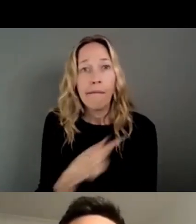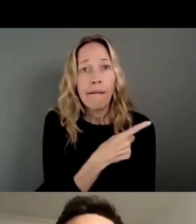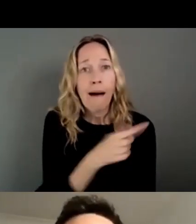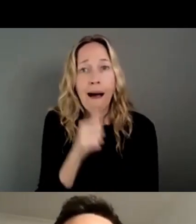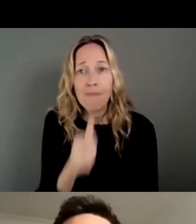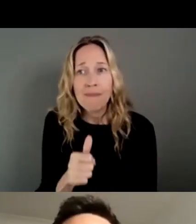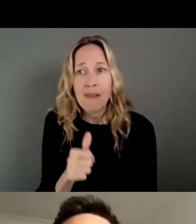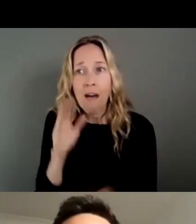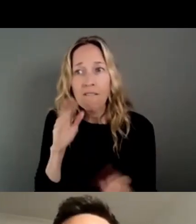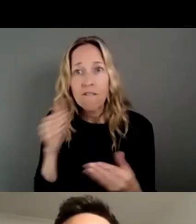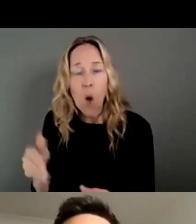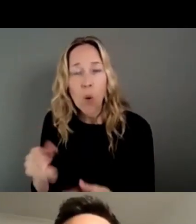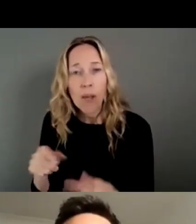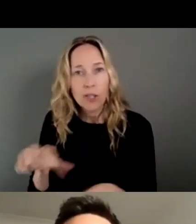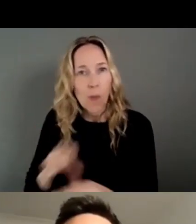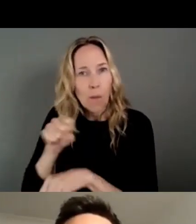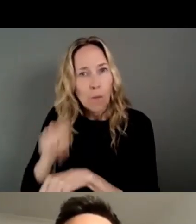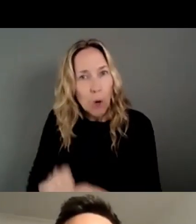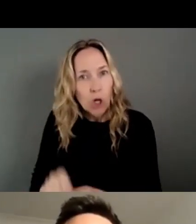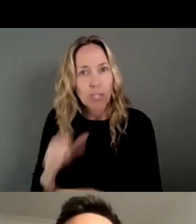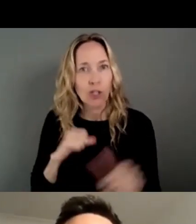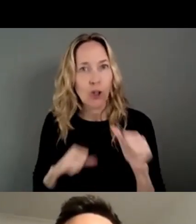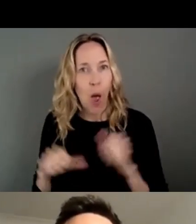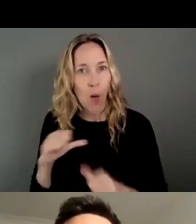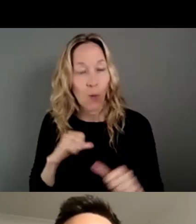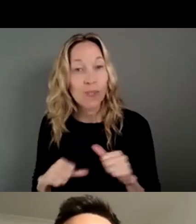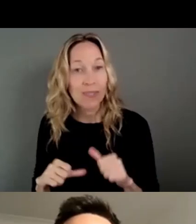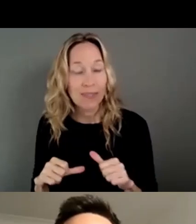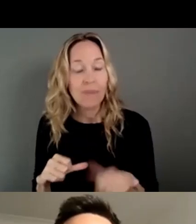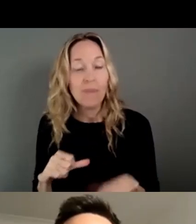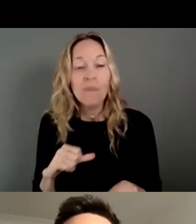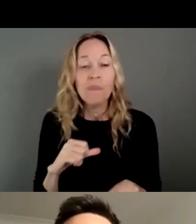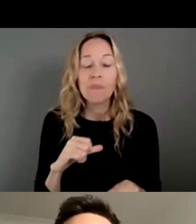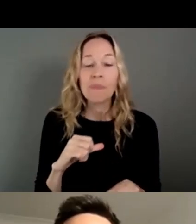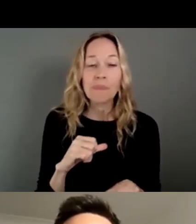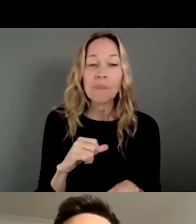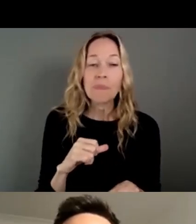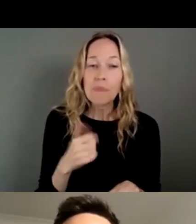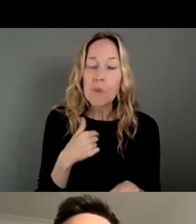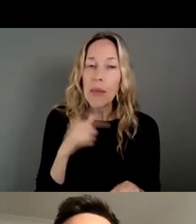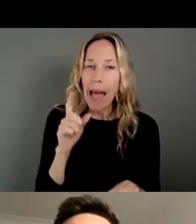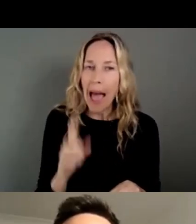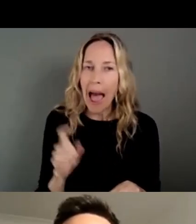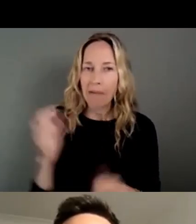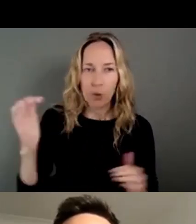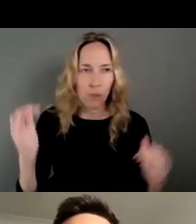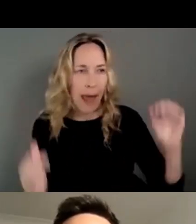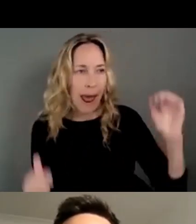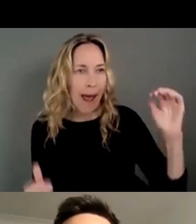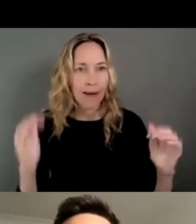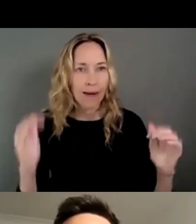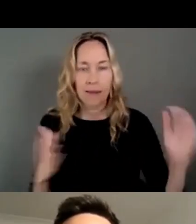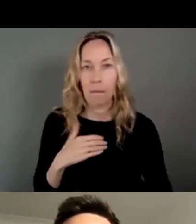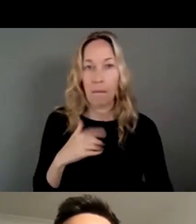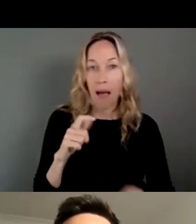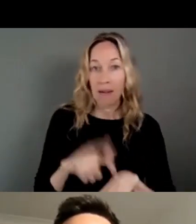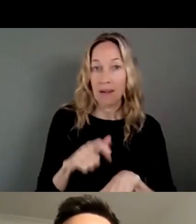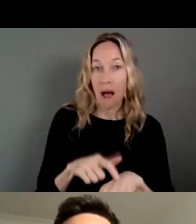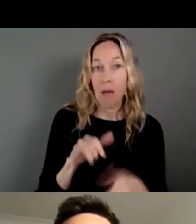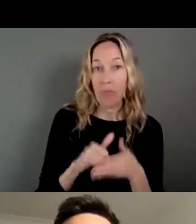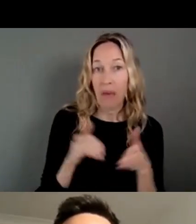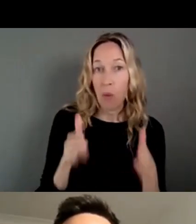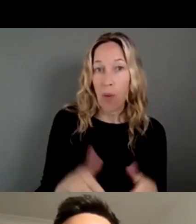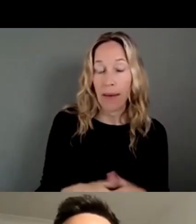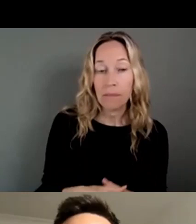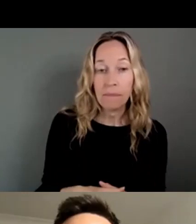a dance that I have to do in terms of how I allocate my time that way. And it's, I don't know